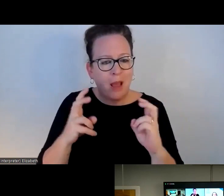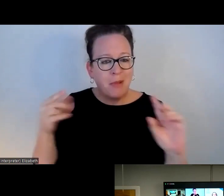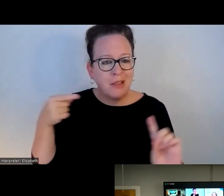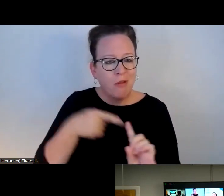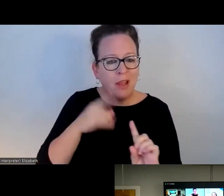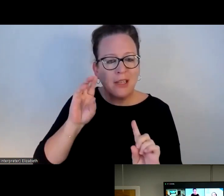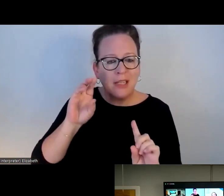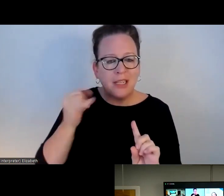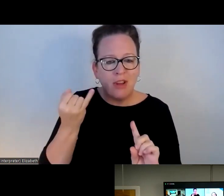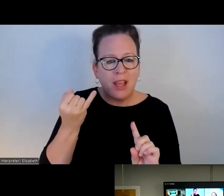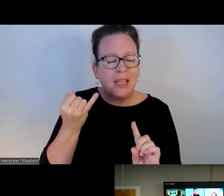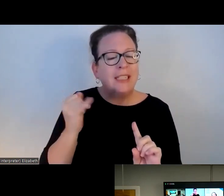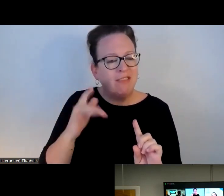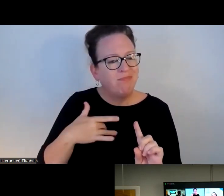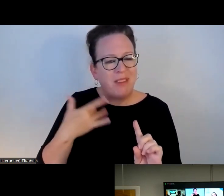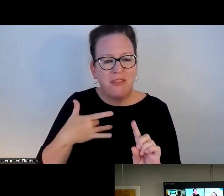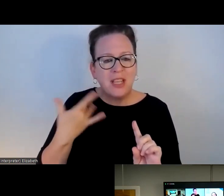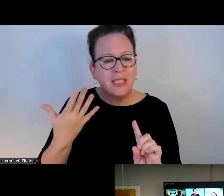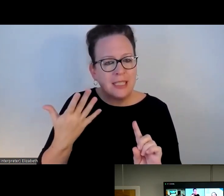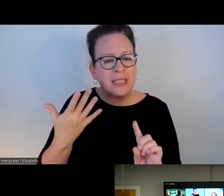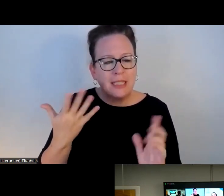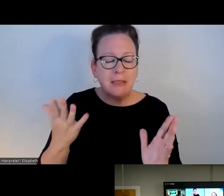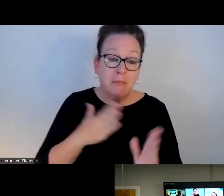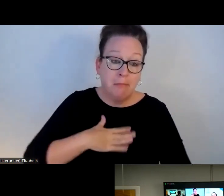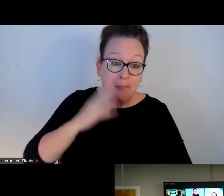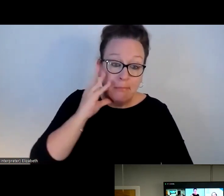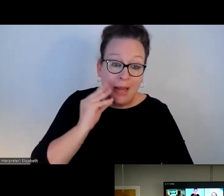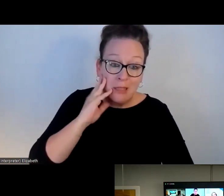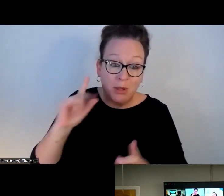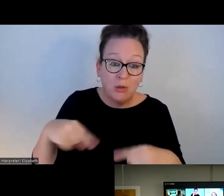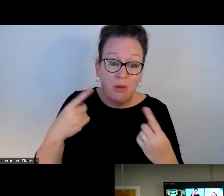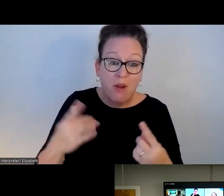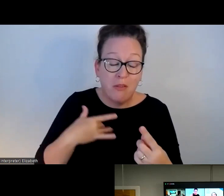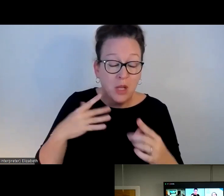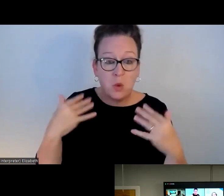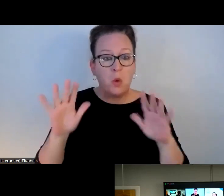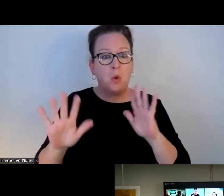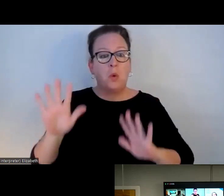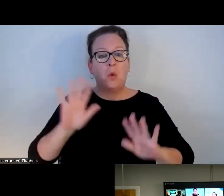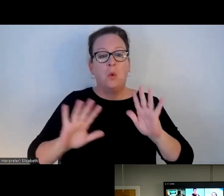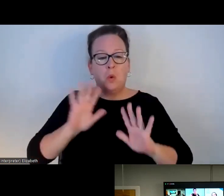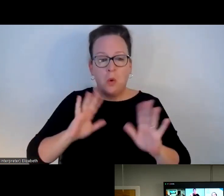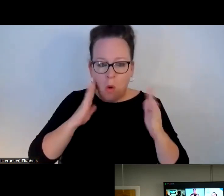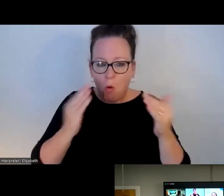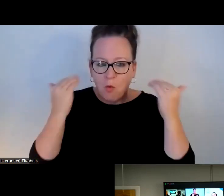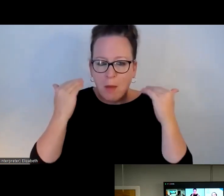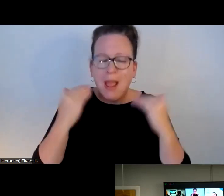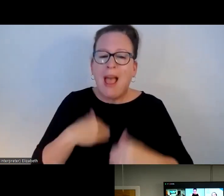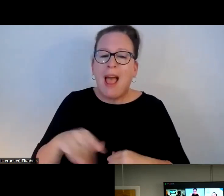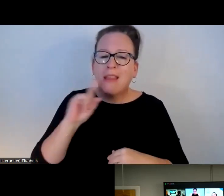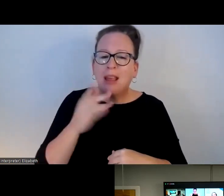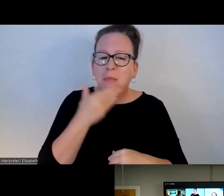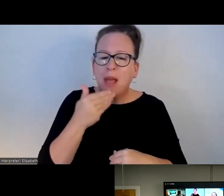given time. It has been pretty, my experience with that has been pretty overwhelming, and I'd like to be able to be better